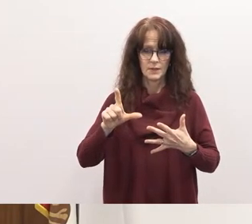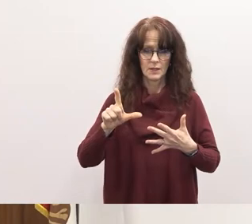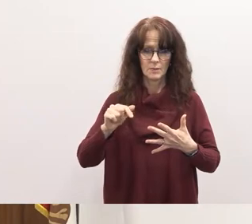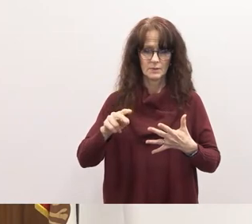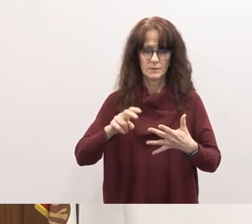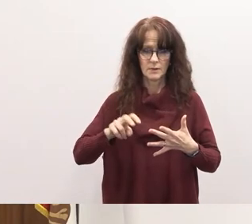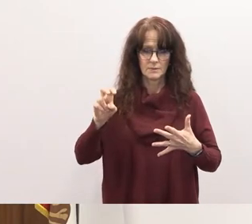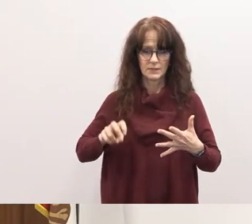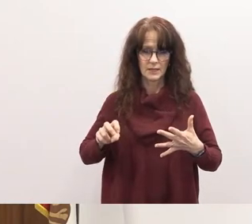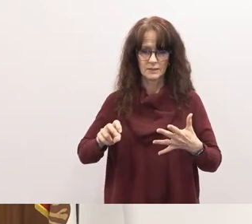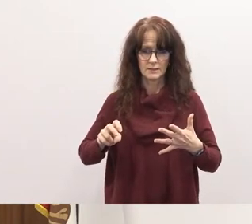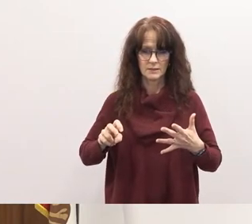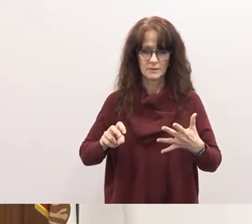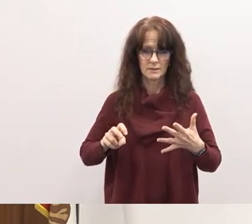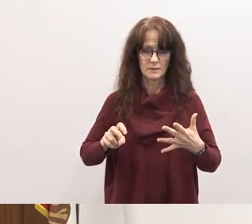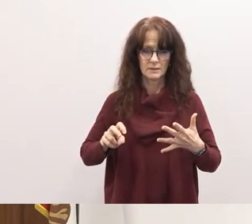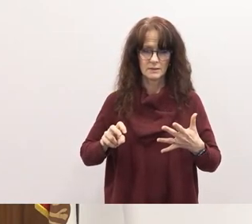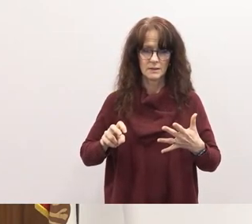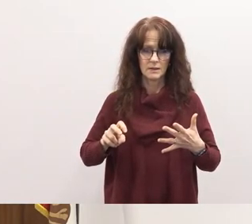Abstain.